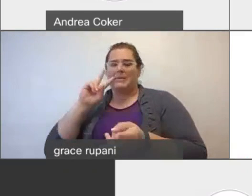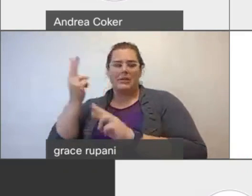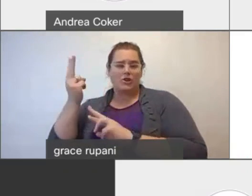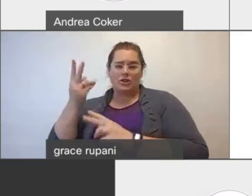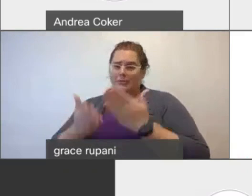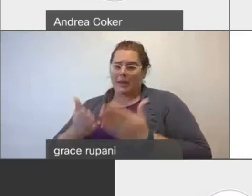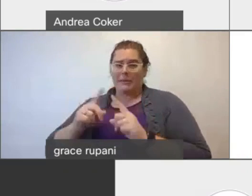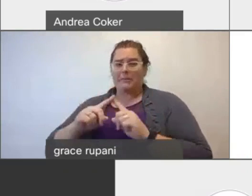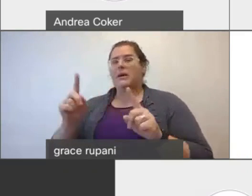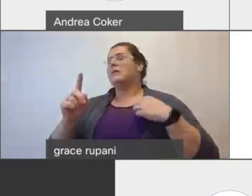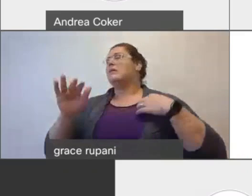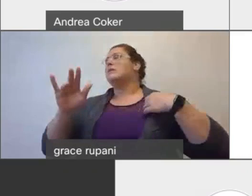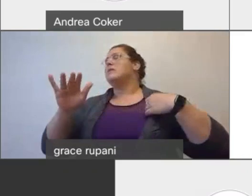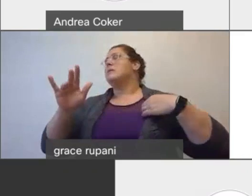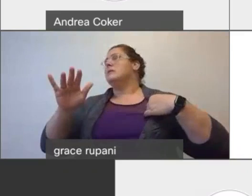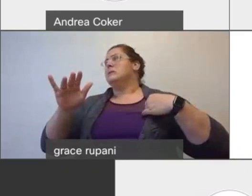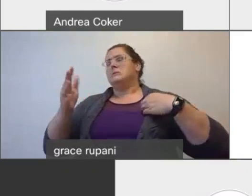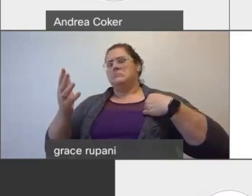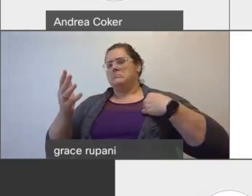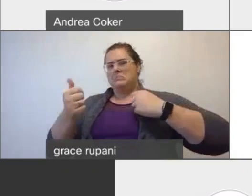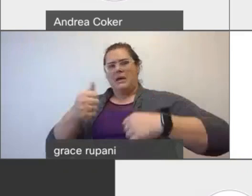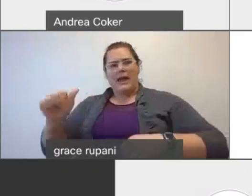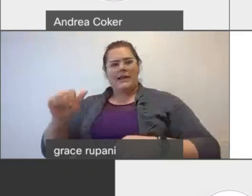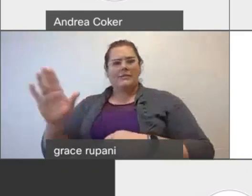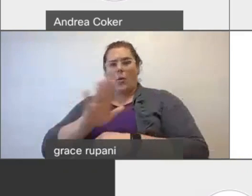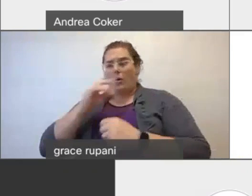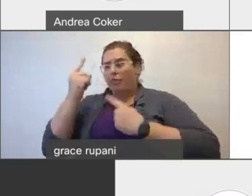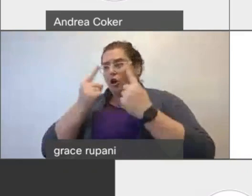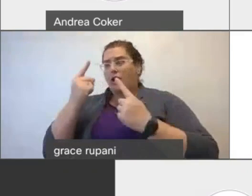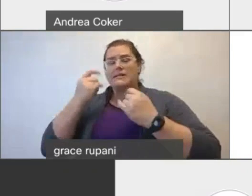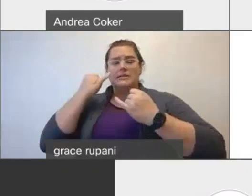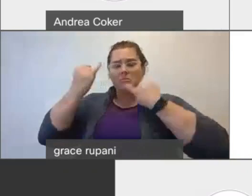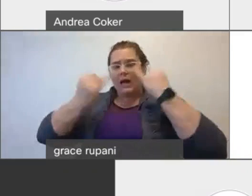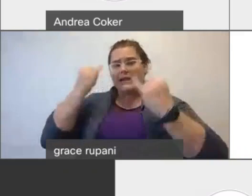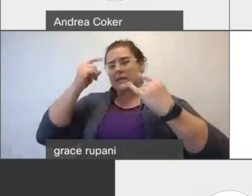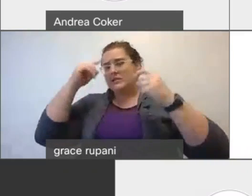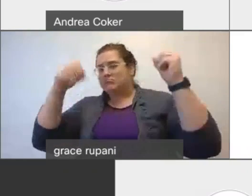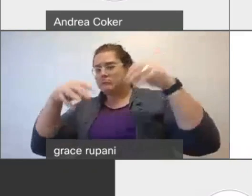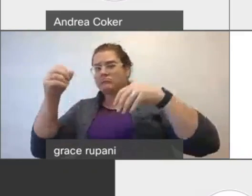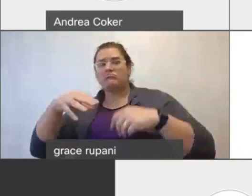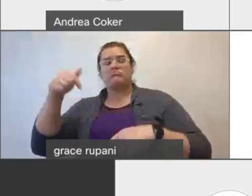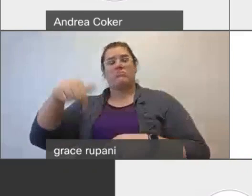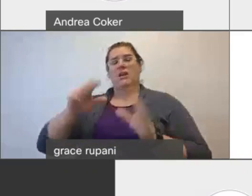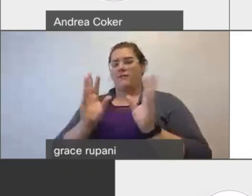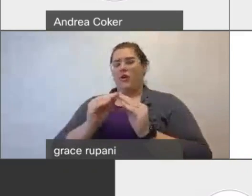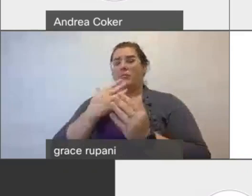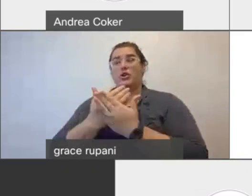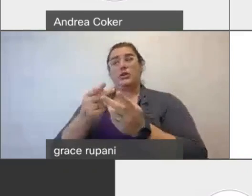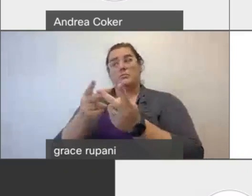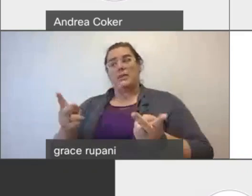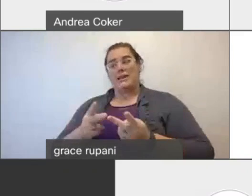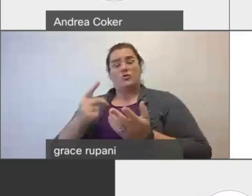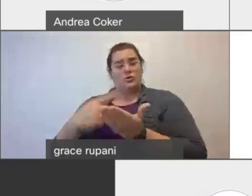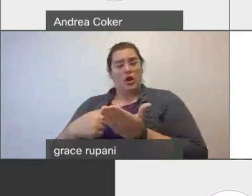yeah, any thoughts that people have, this form's a nice place to talk about it. But if you could shoot